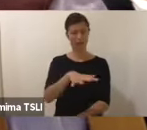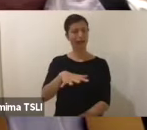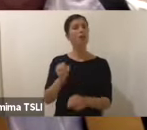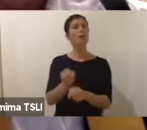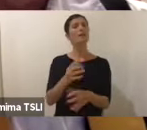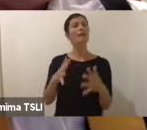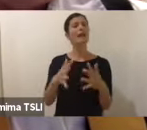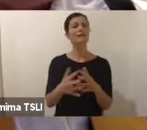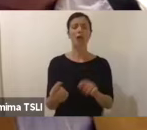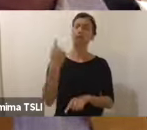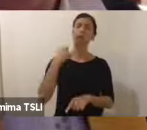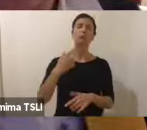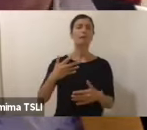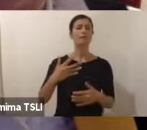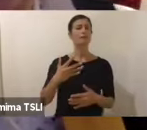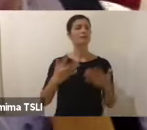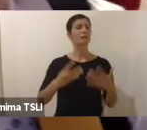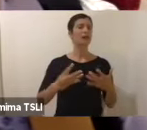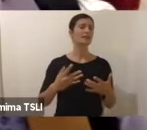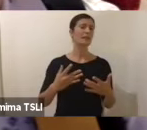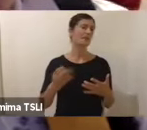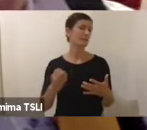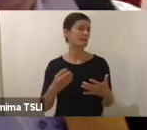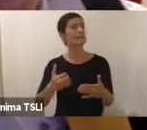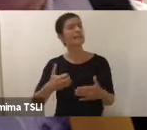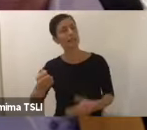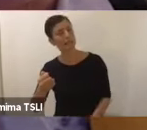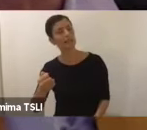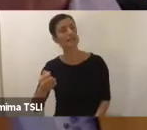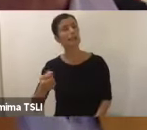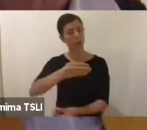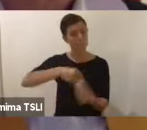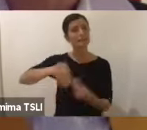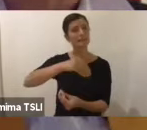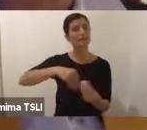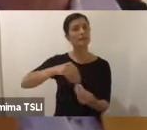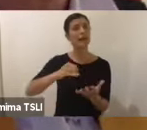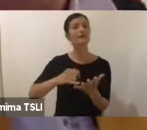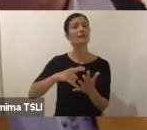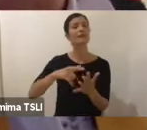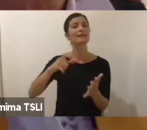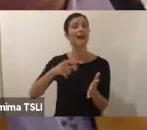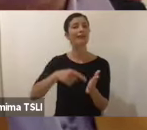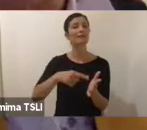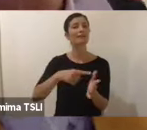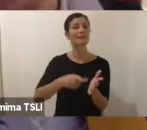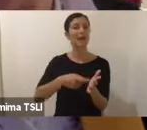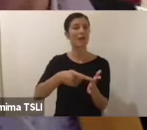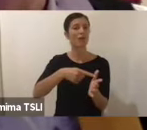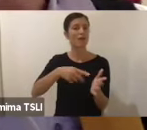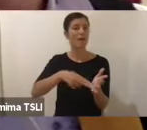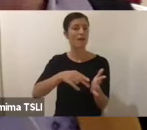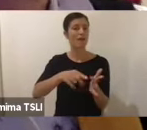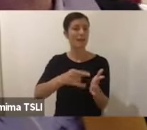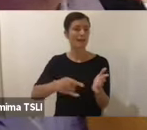50s and 60s probably still to some extent there's quite more sectarianism than overt racism so